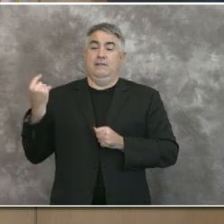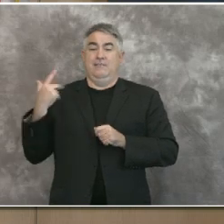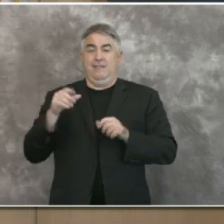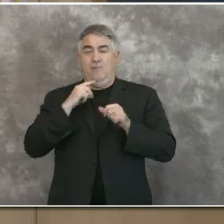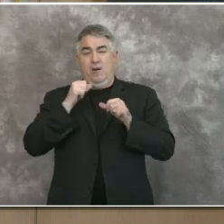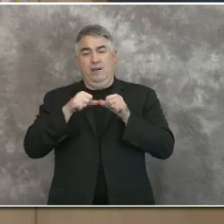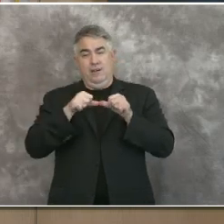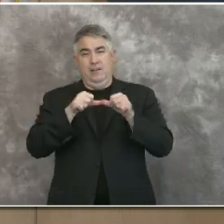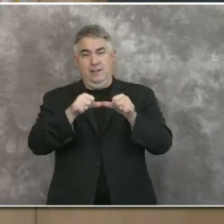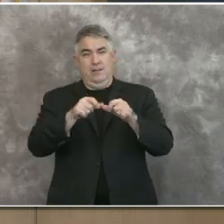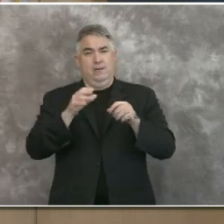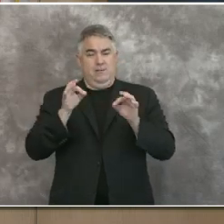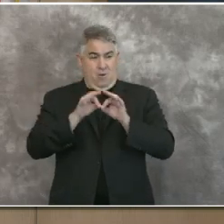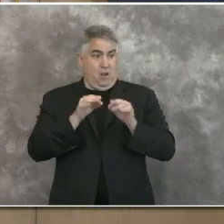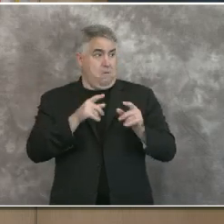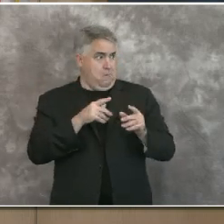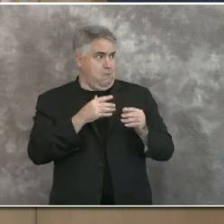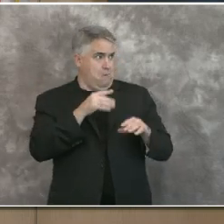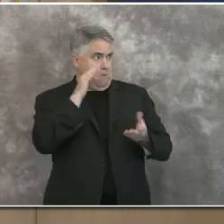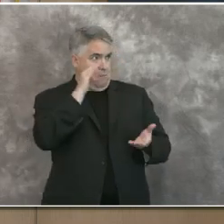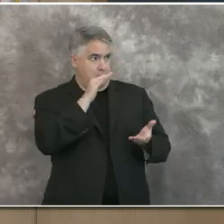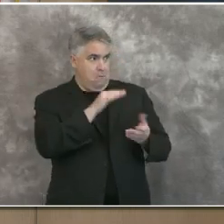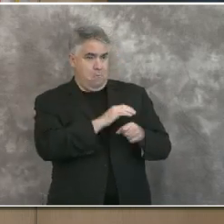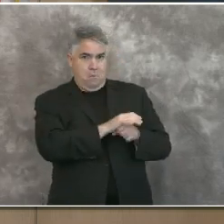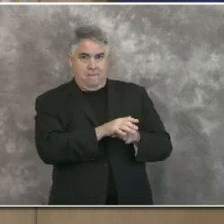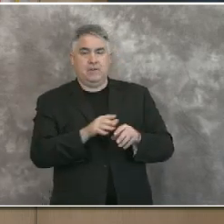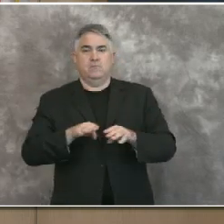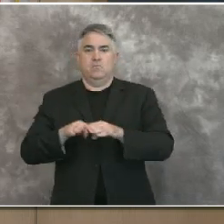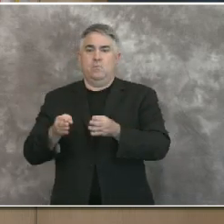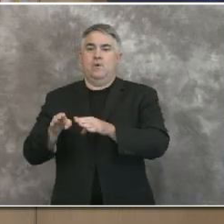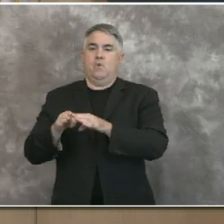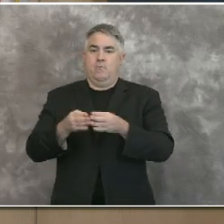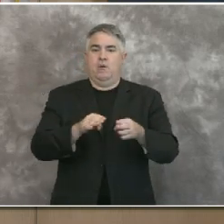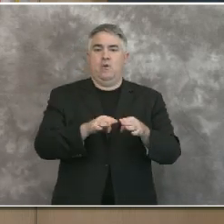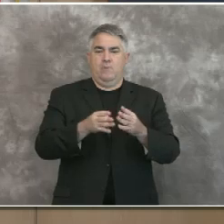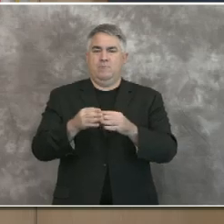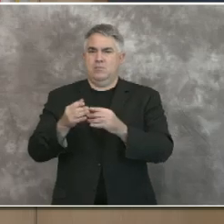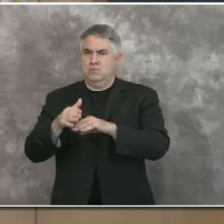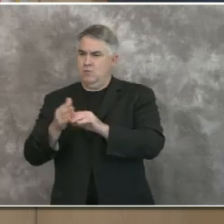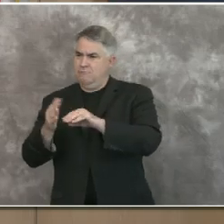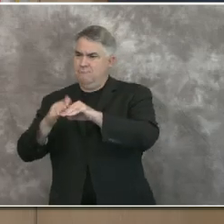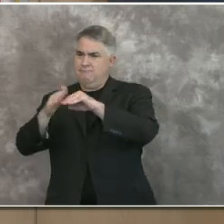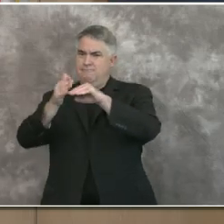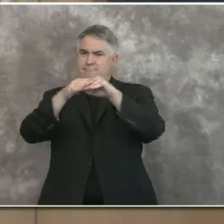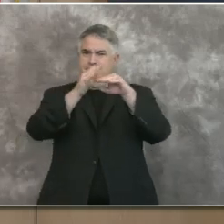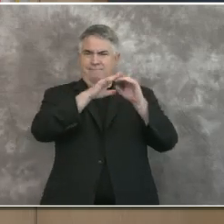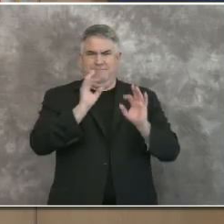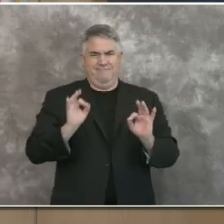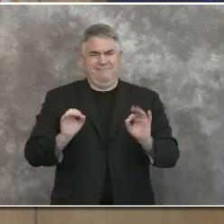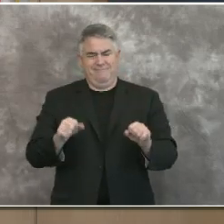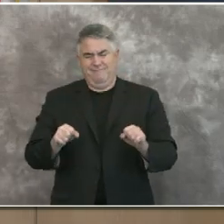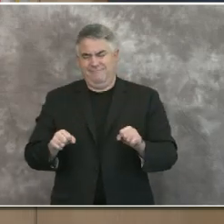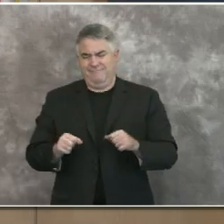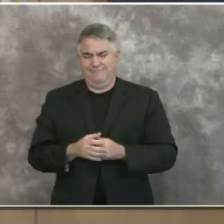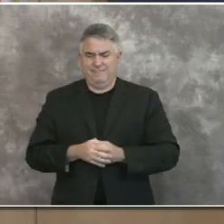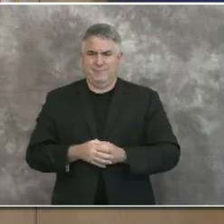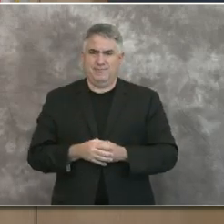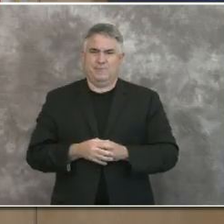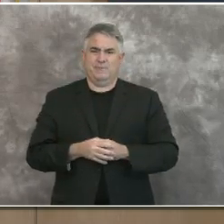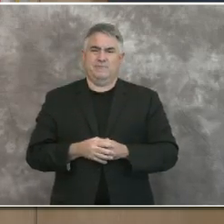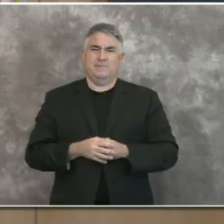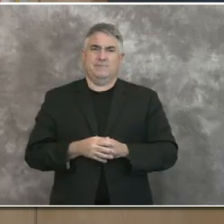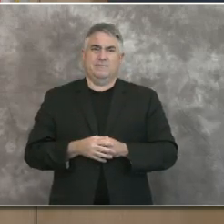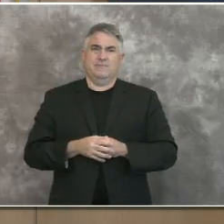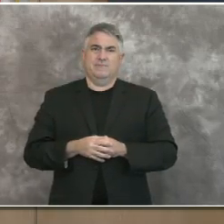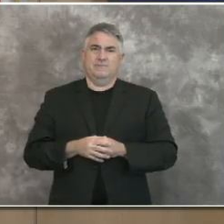want to continue on the path that we've been on. We want to continue on the trajectory of moving forward and continuing to provide more openings.